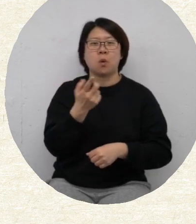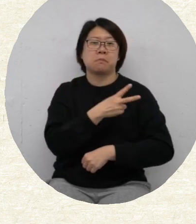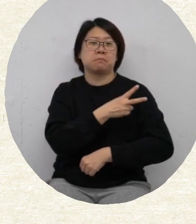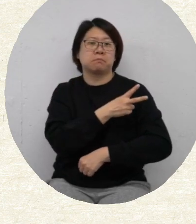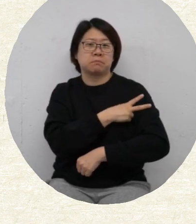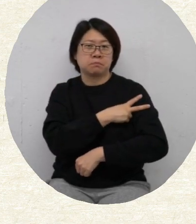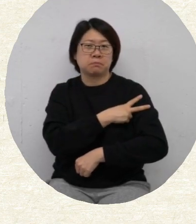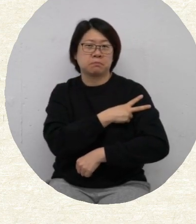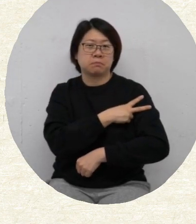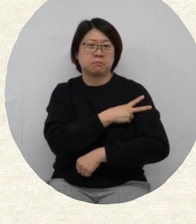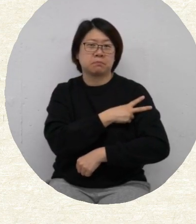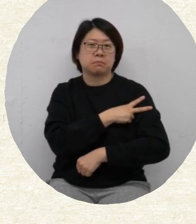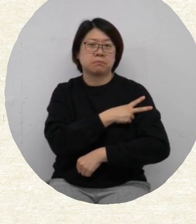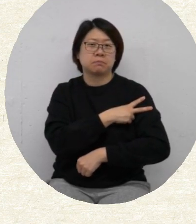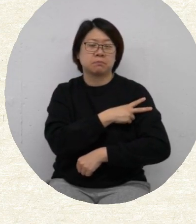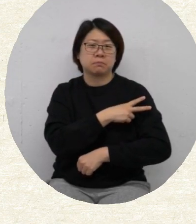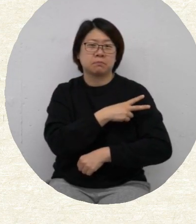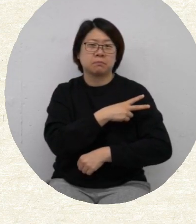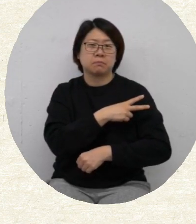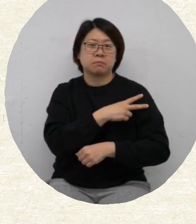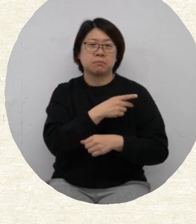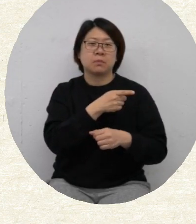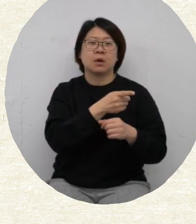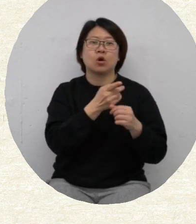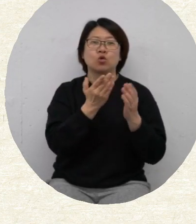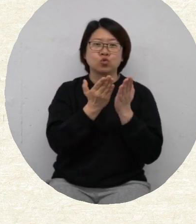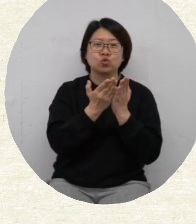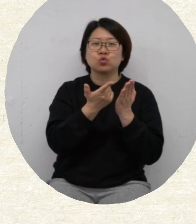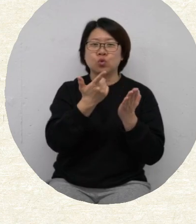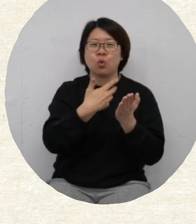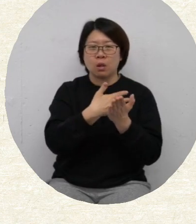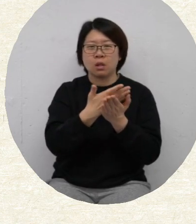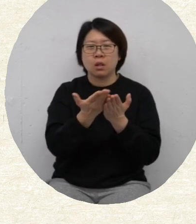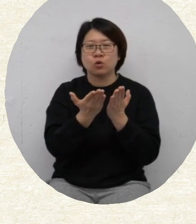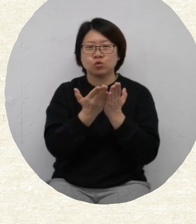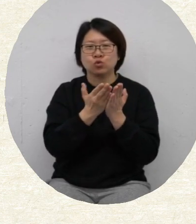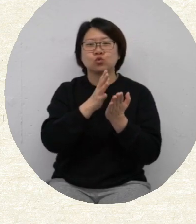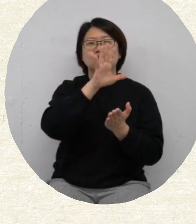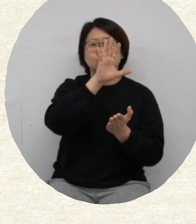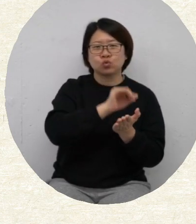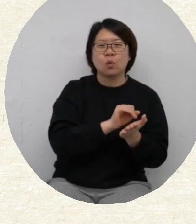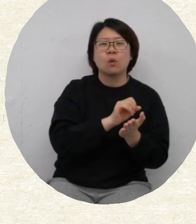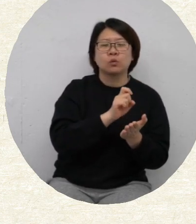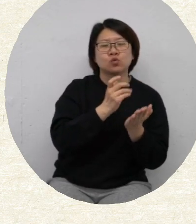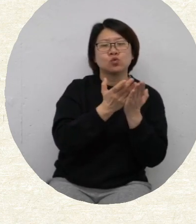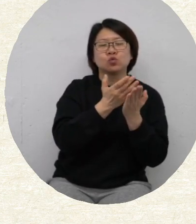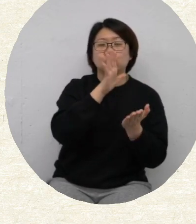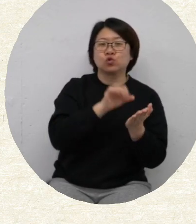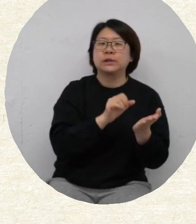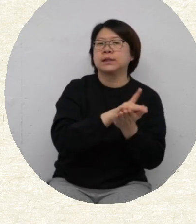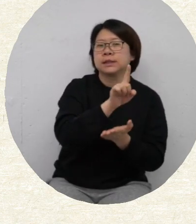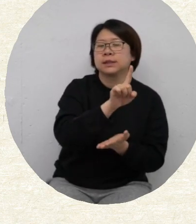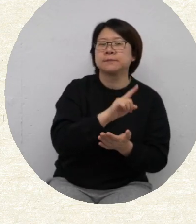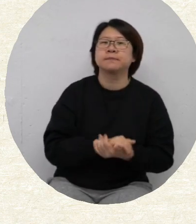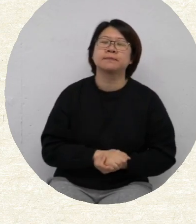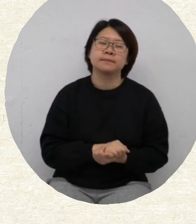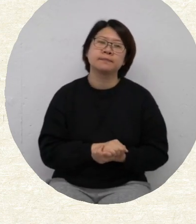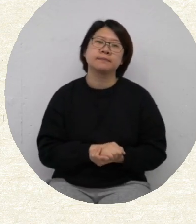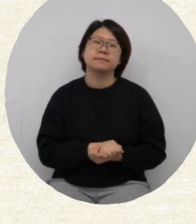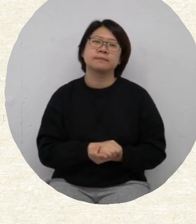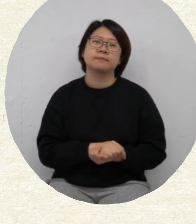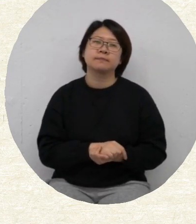most taught programs, master programs, are 12 months, 1 full year.